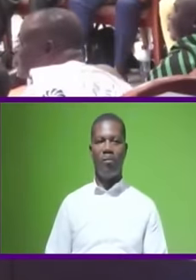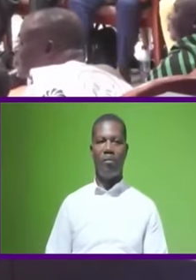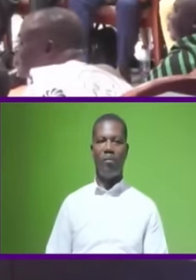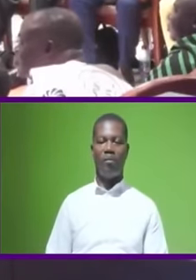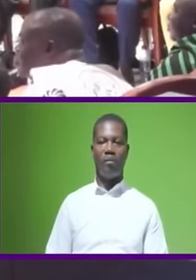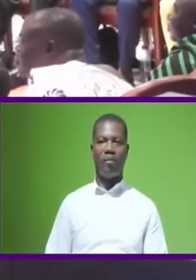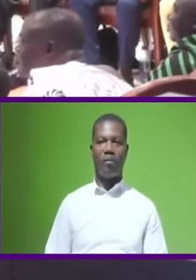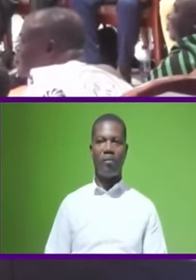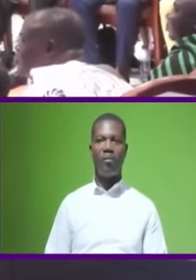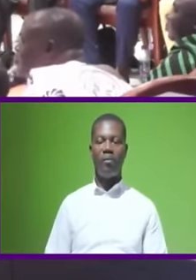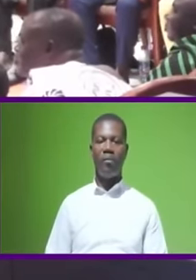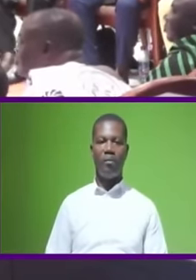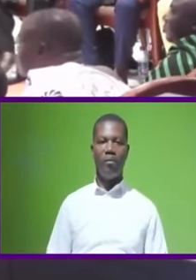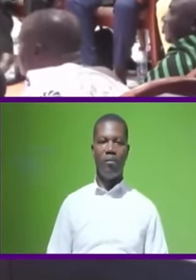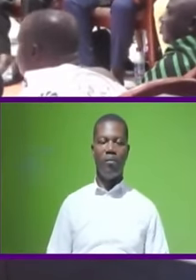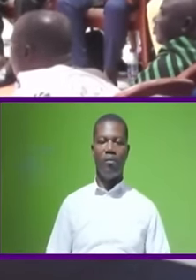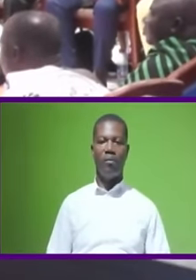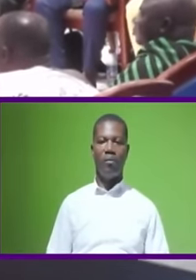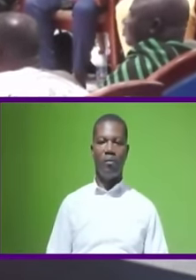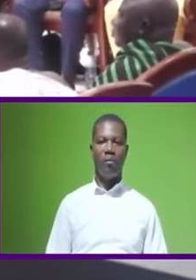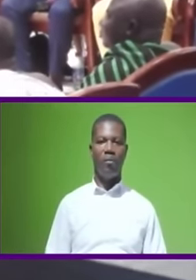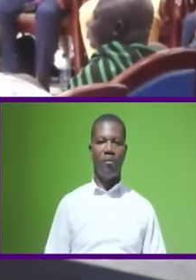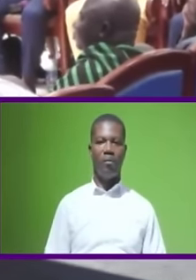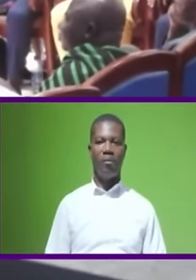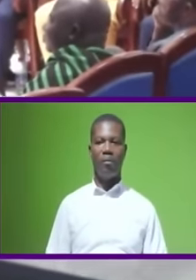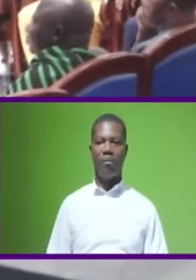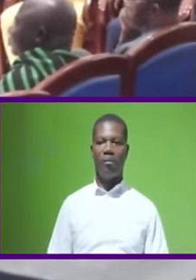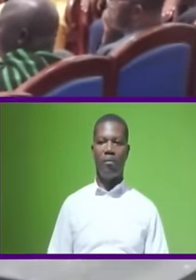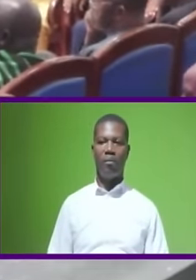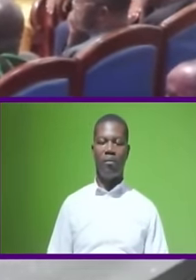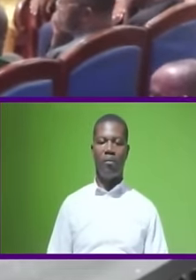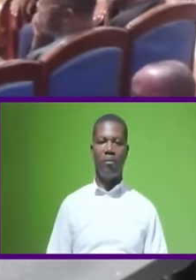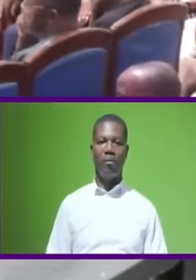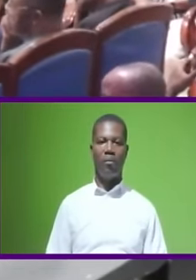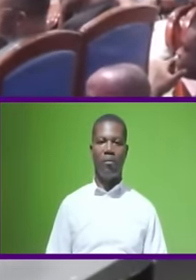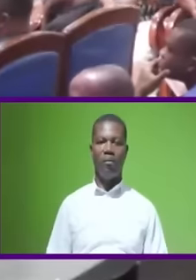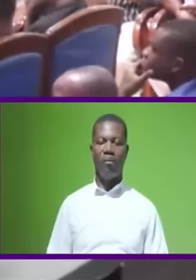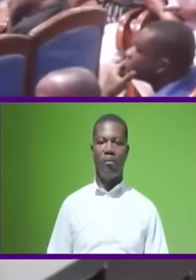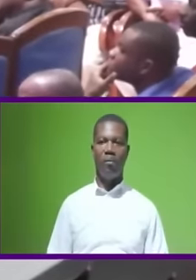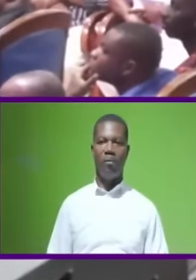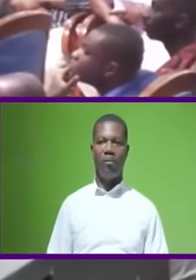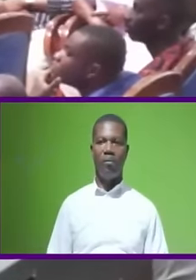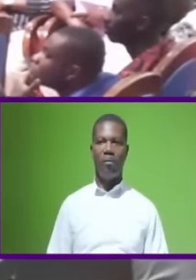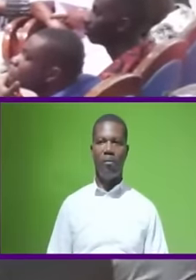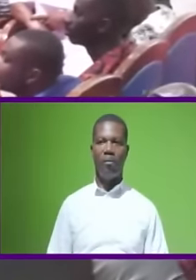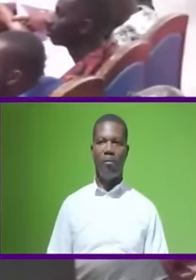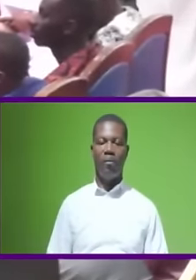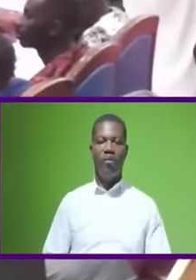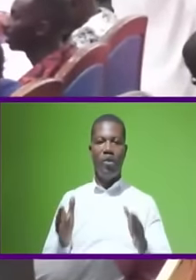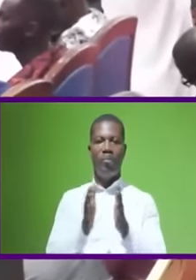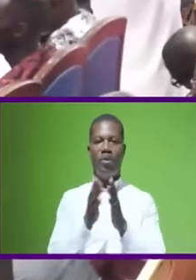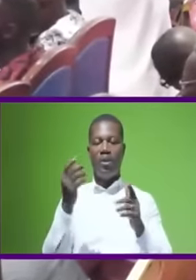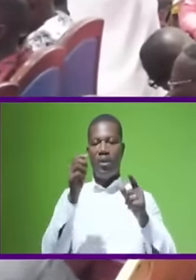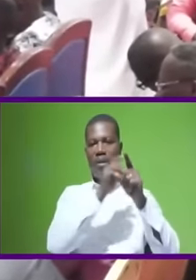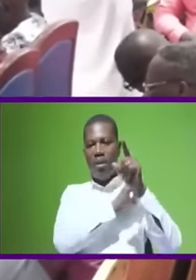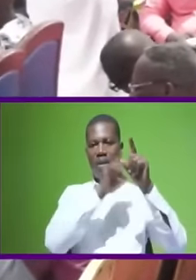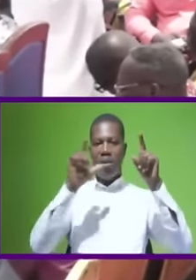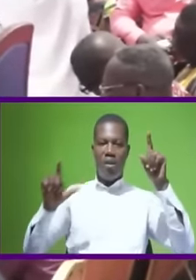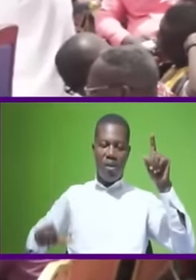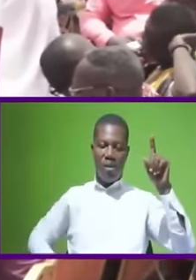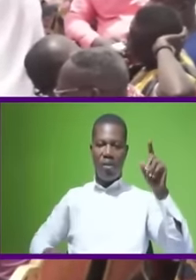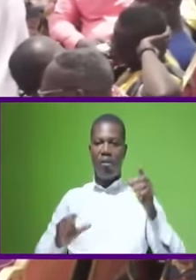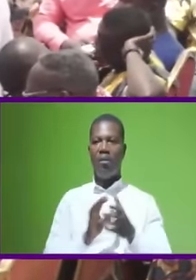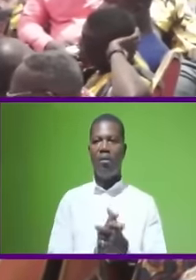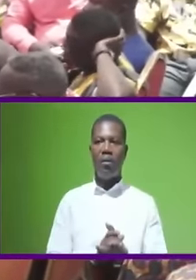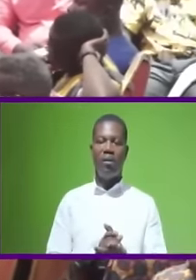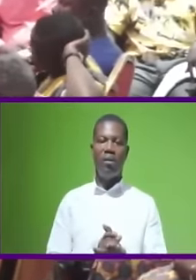come hearing of the sum of money to be disbursed, you went for a form? Praise the Lord. Hallelujah. Now